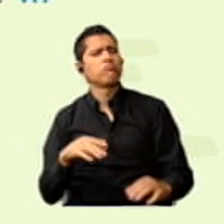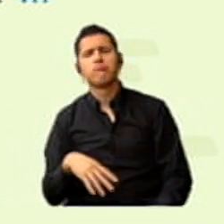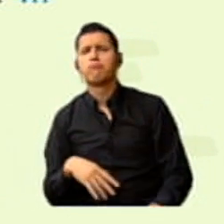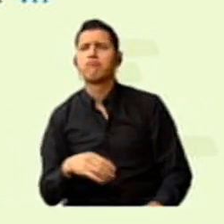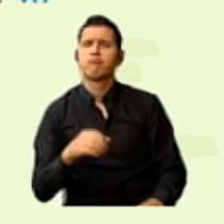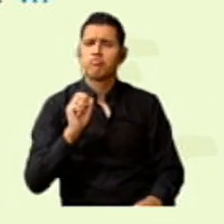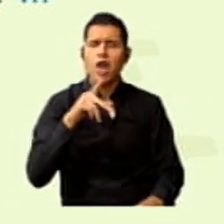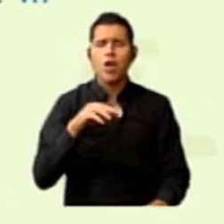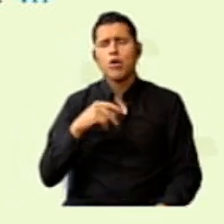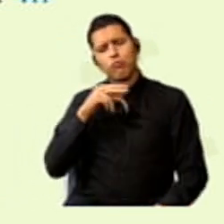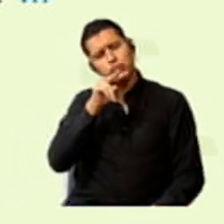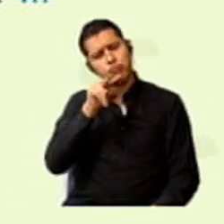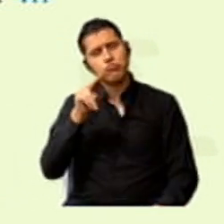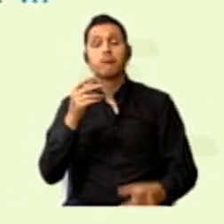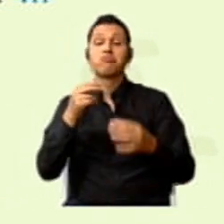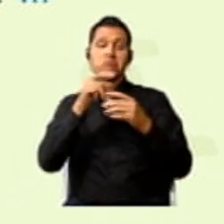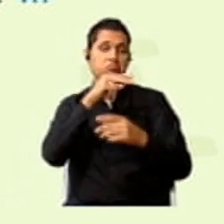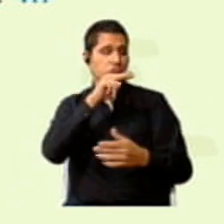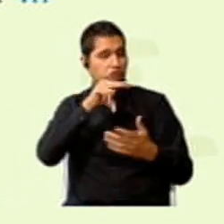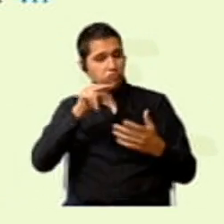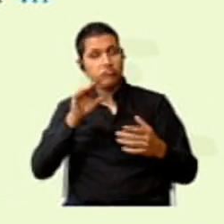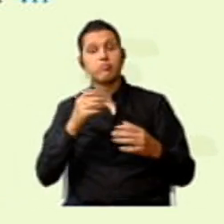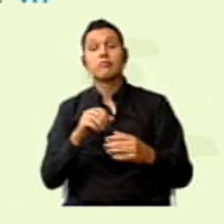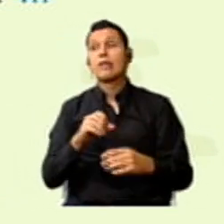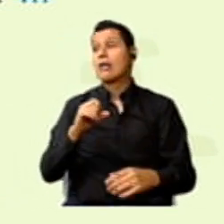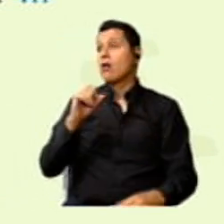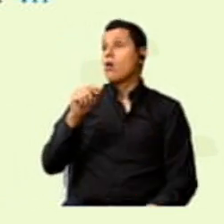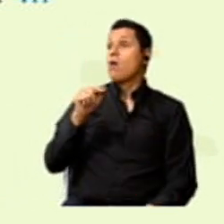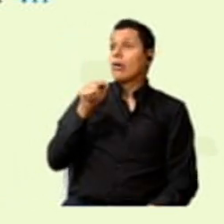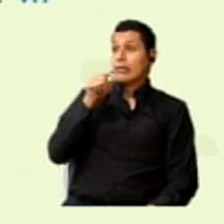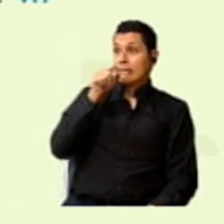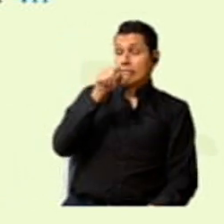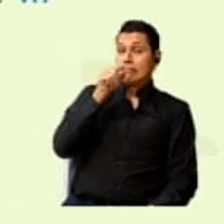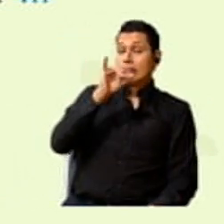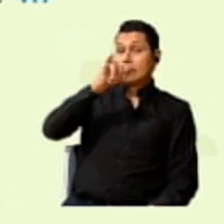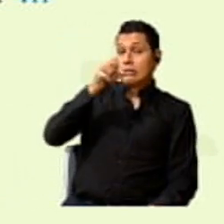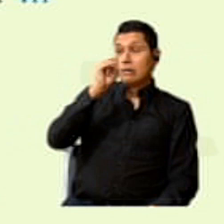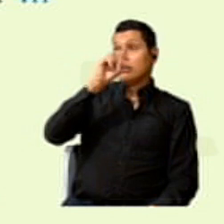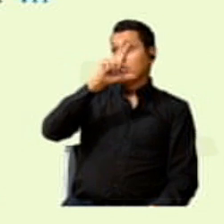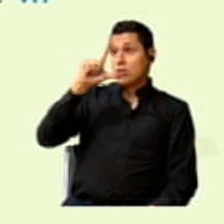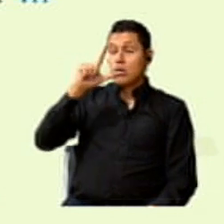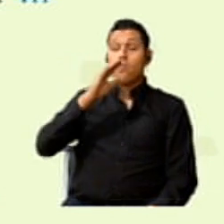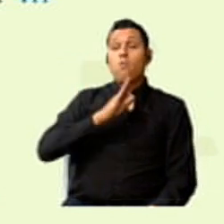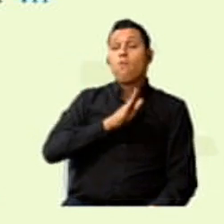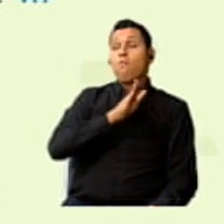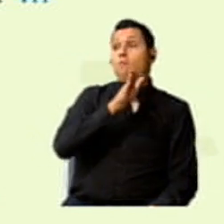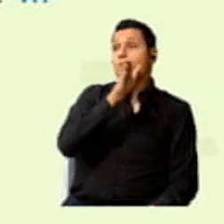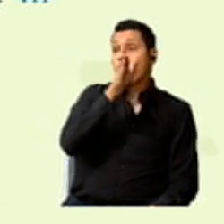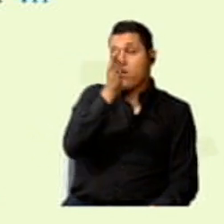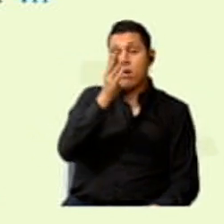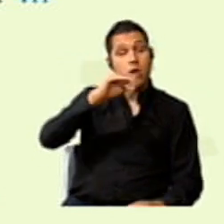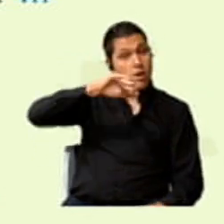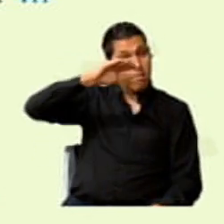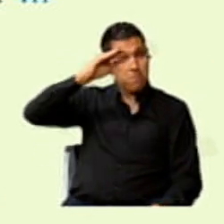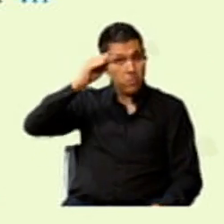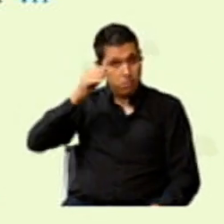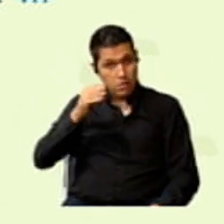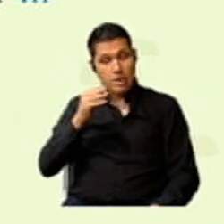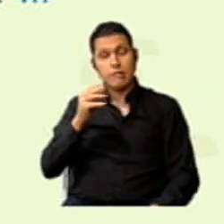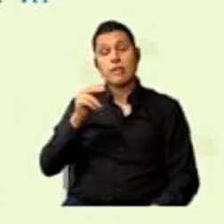the sentences first. Jill goes to the hill.